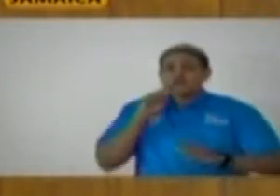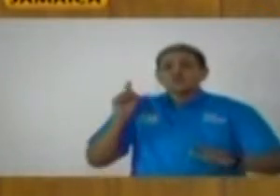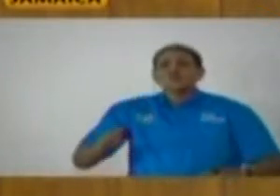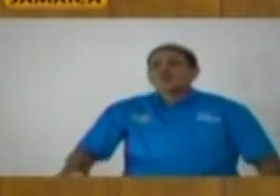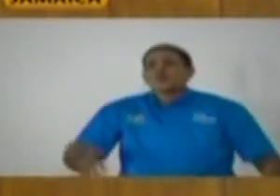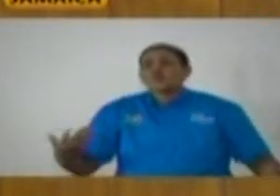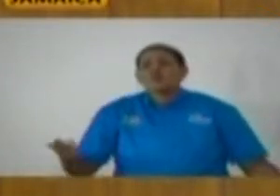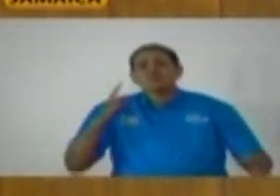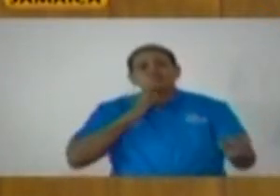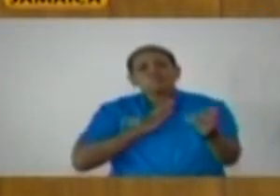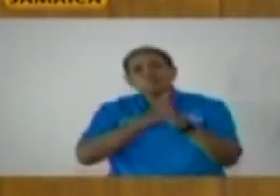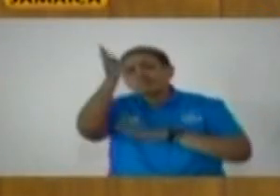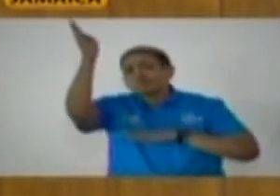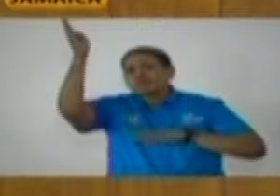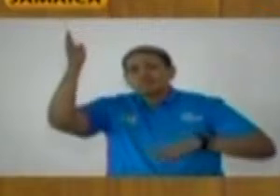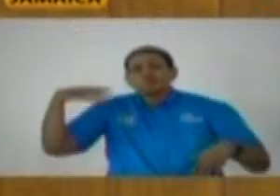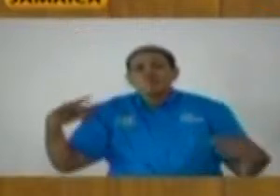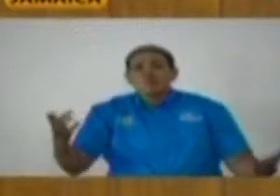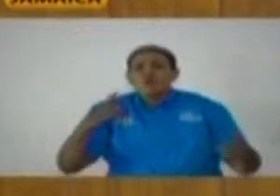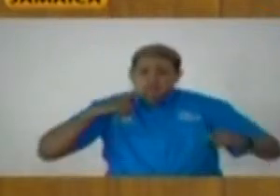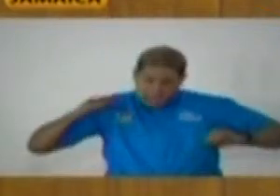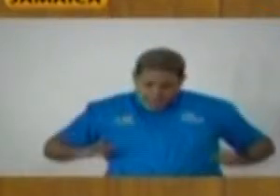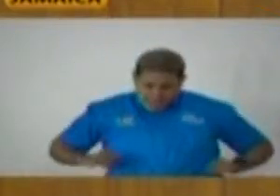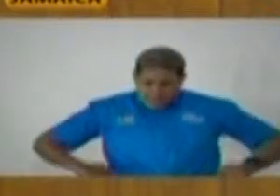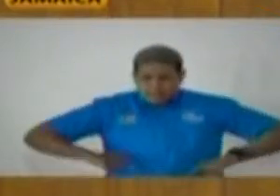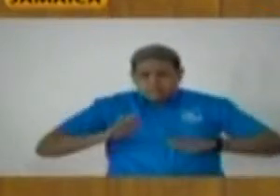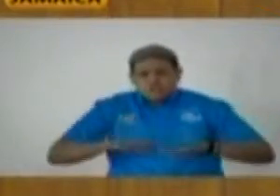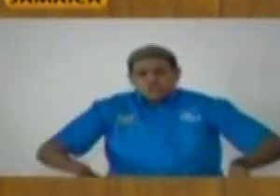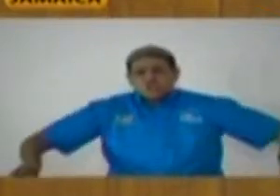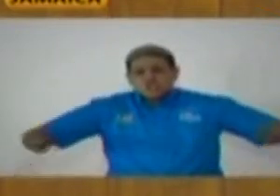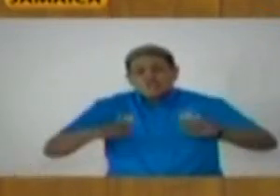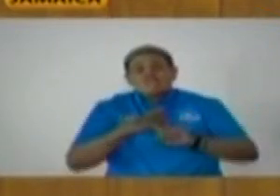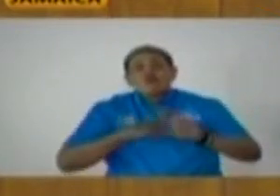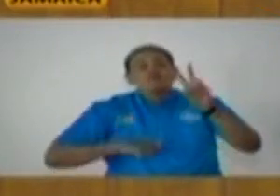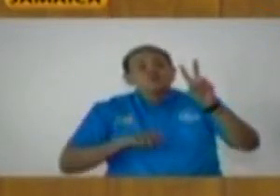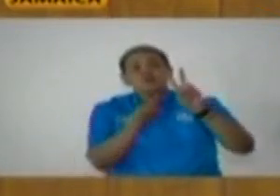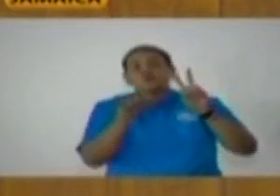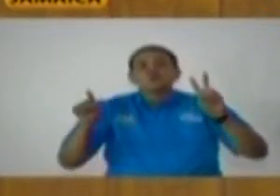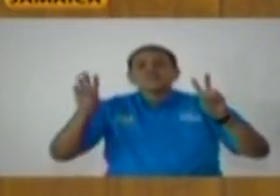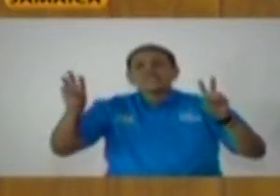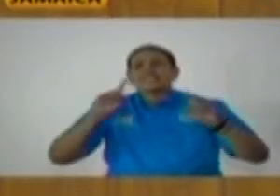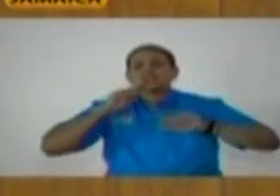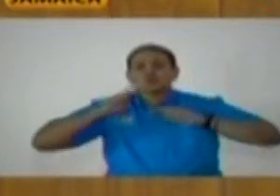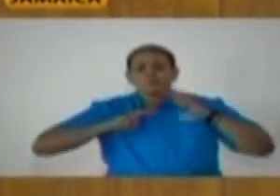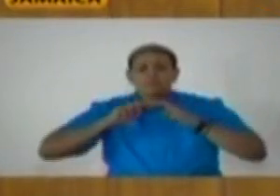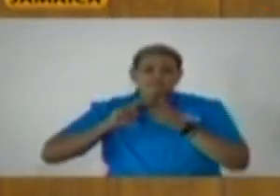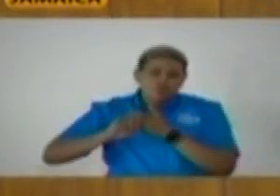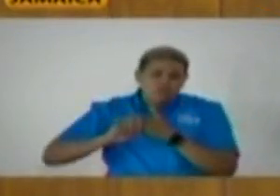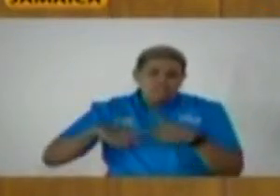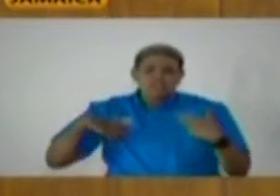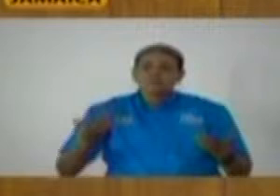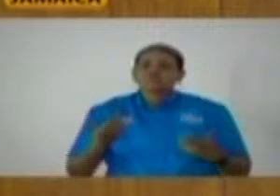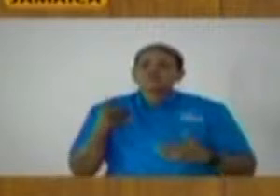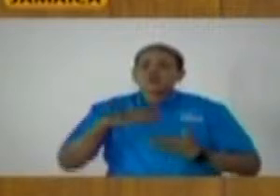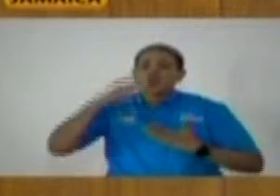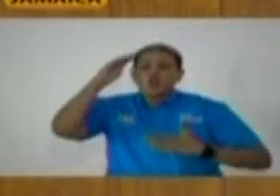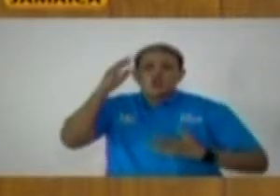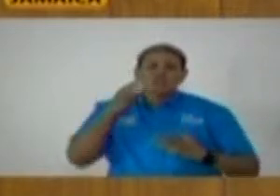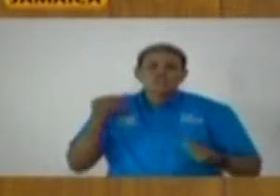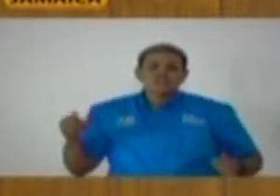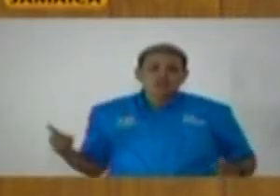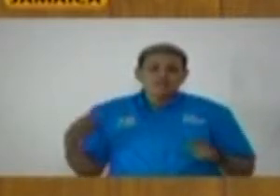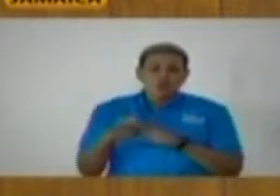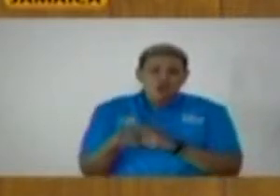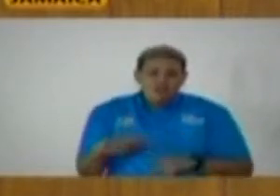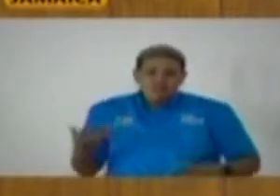be primarily about enabling children from 2 to 6 to build friendships, to learn to solve